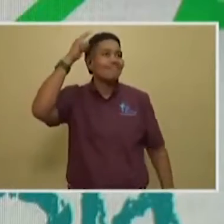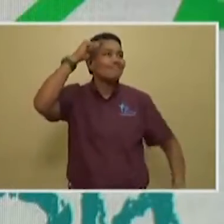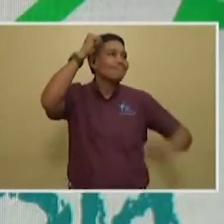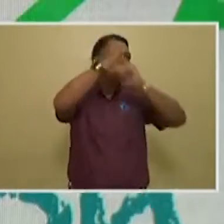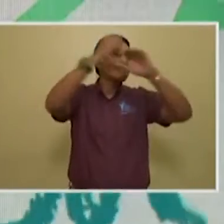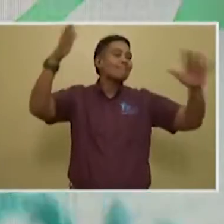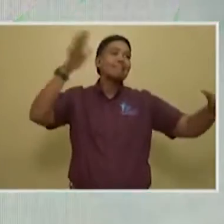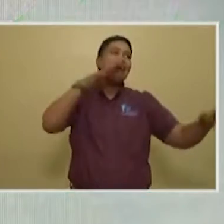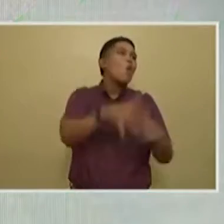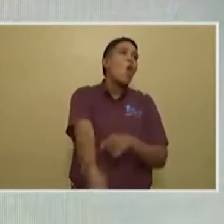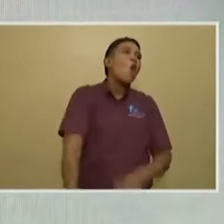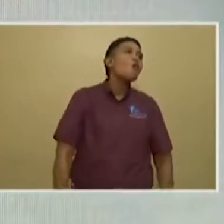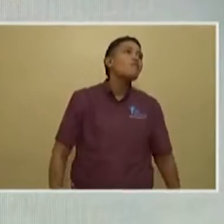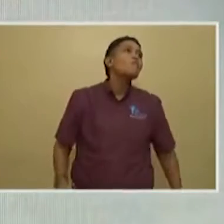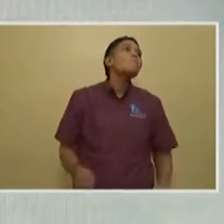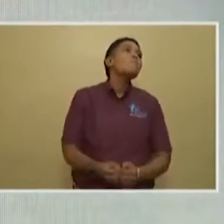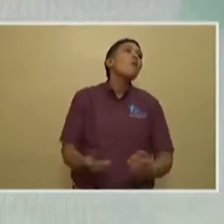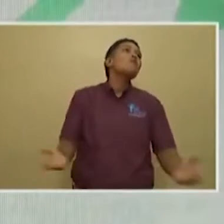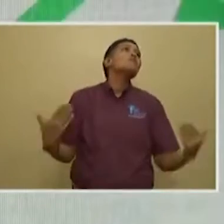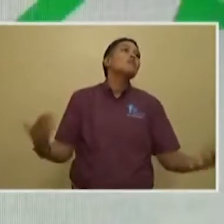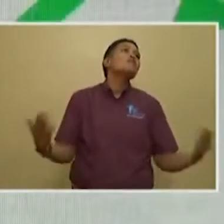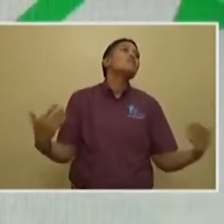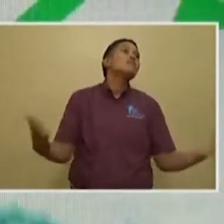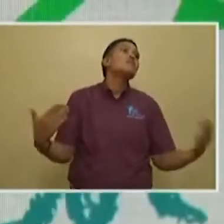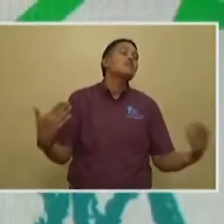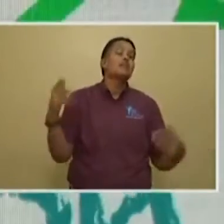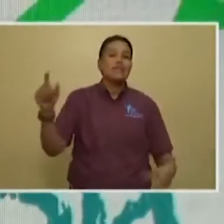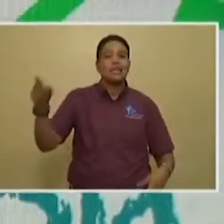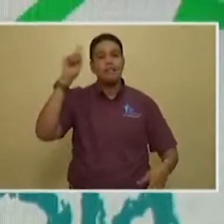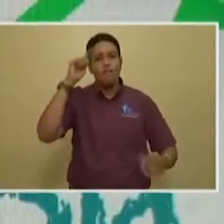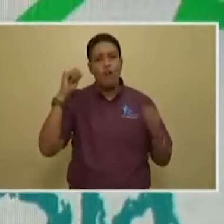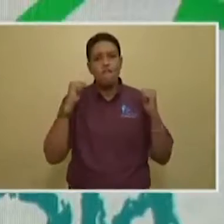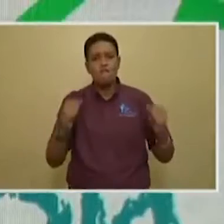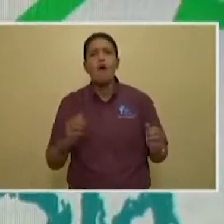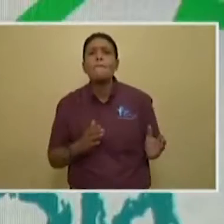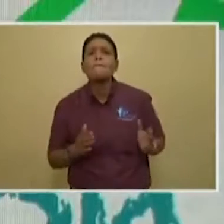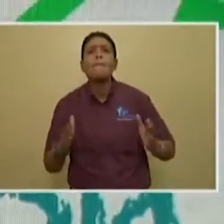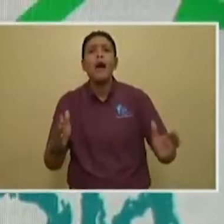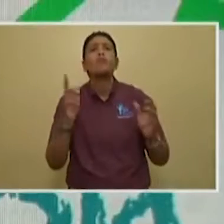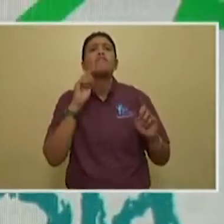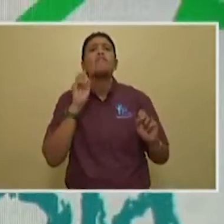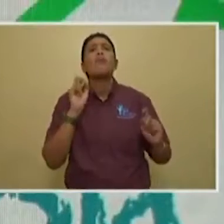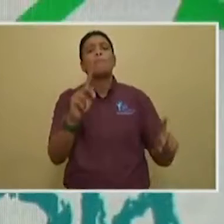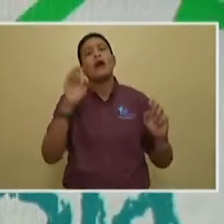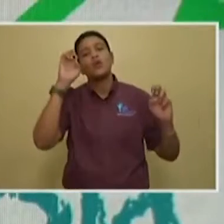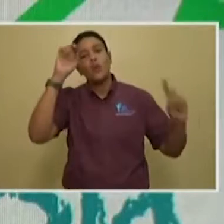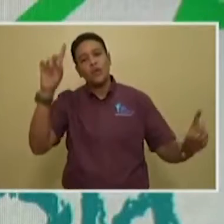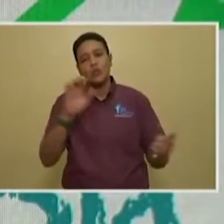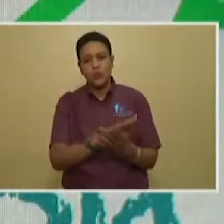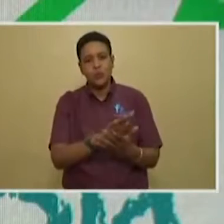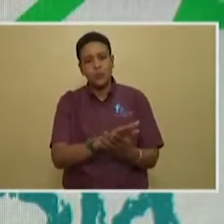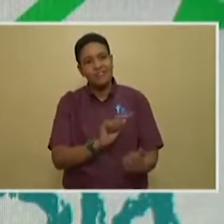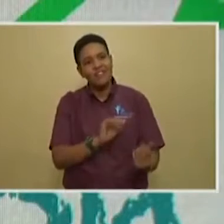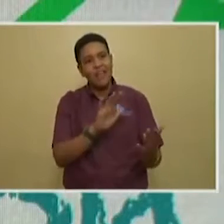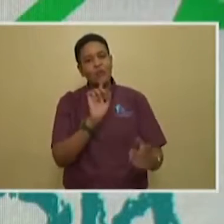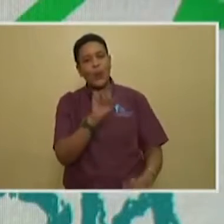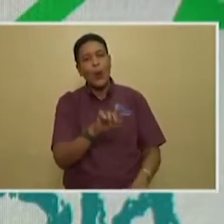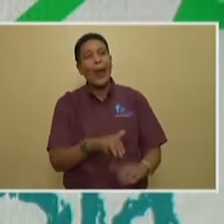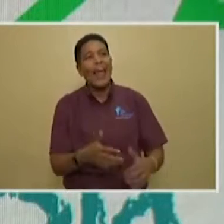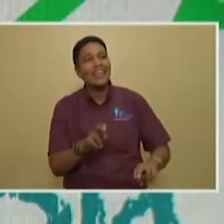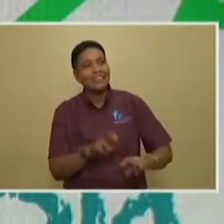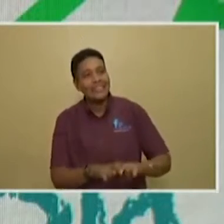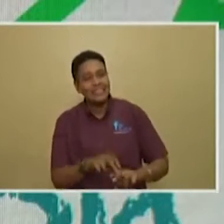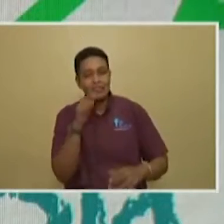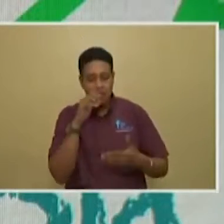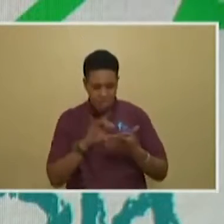put us on a firm pathway for the return of face-to-face education. I know